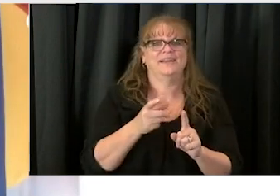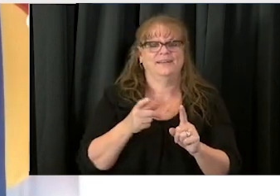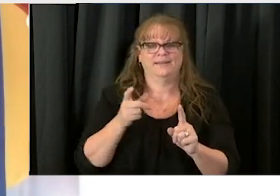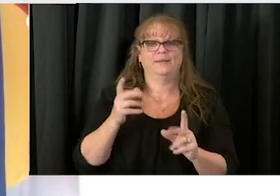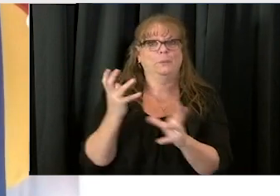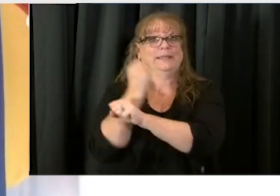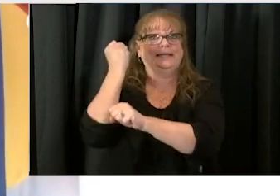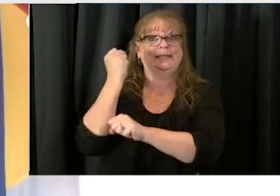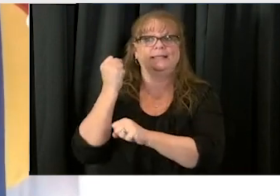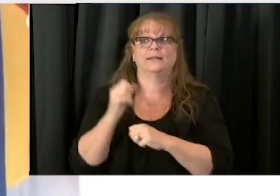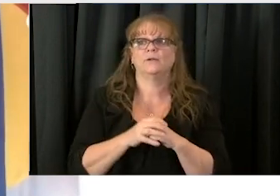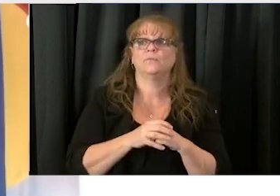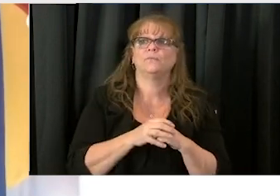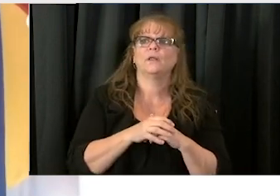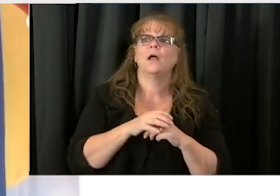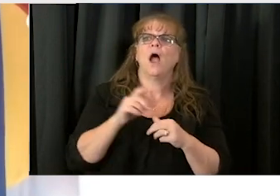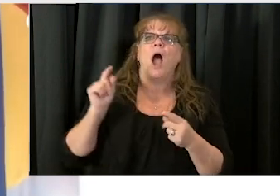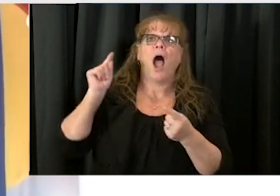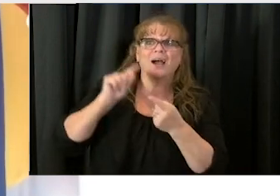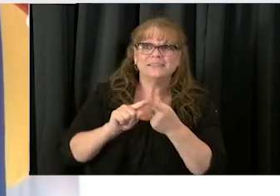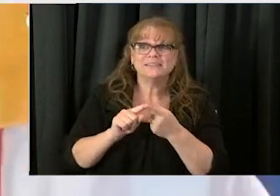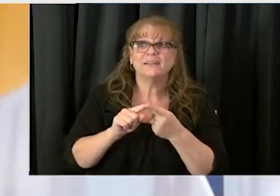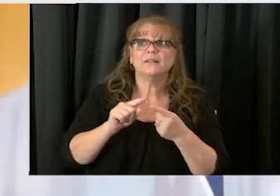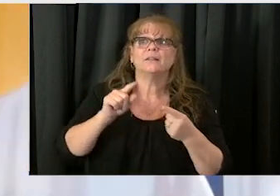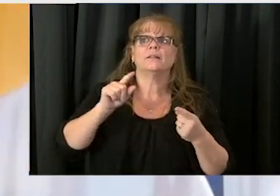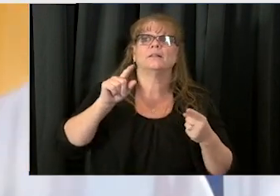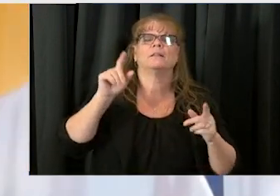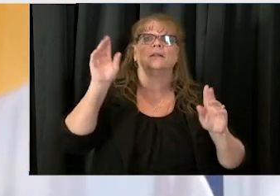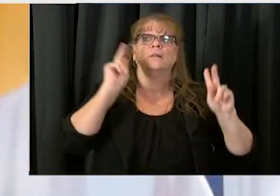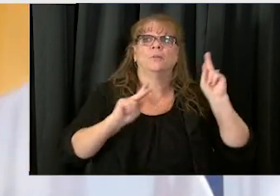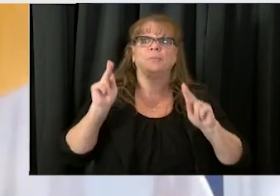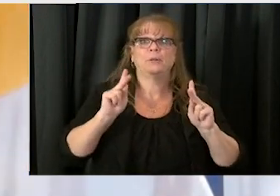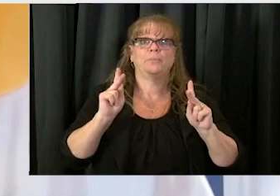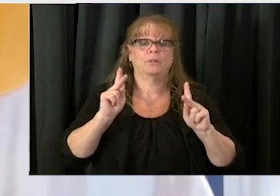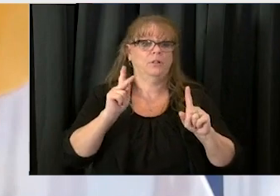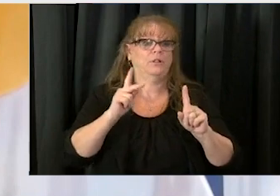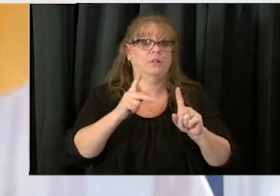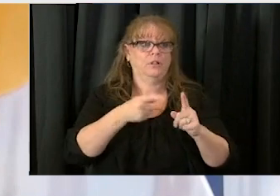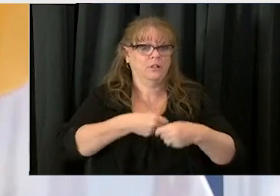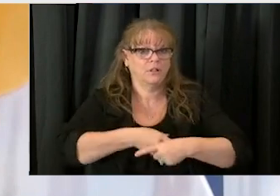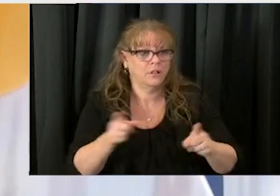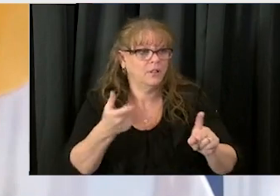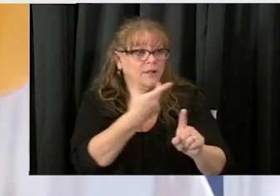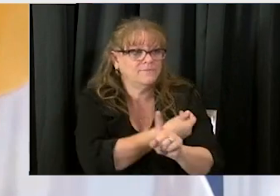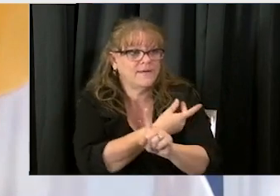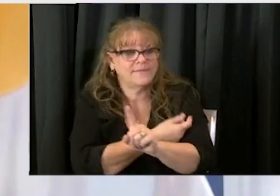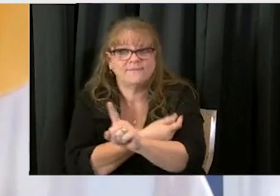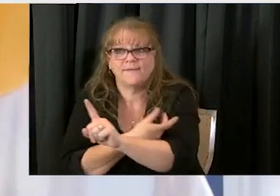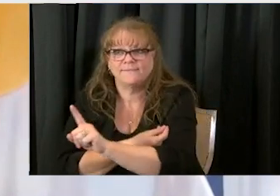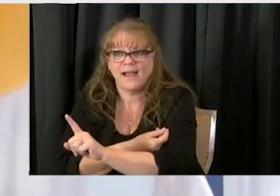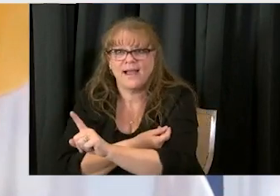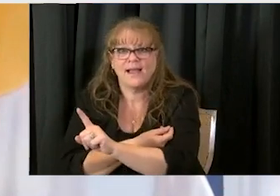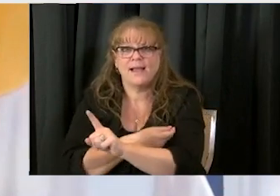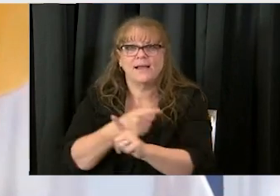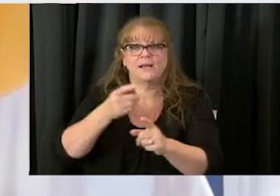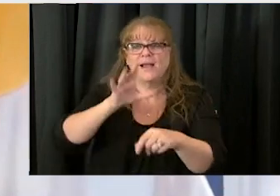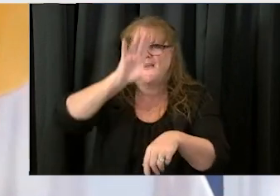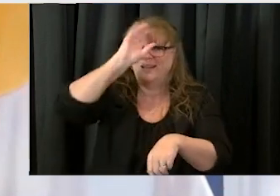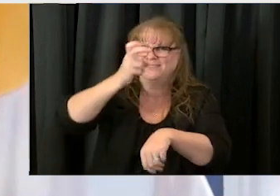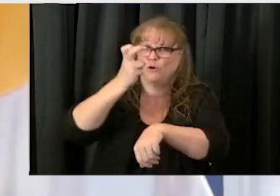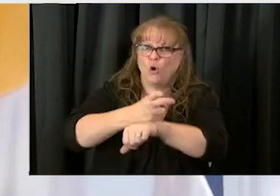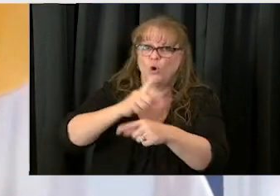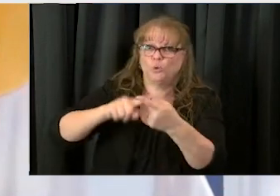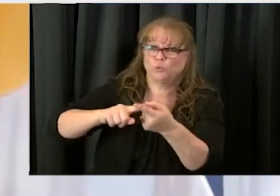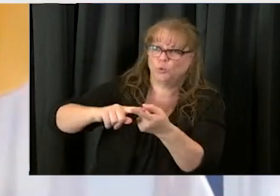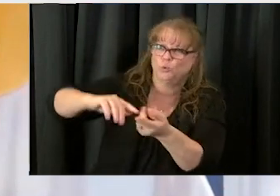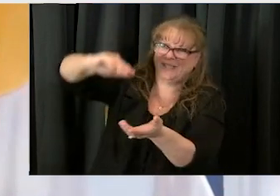even more to prevent loss of life and further spread of the virus. We need to wear a mask whenever we're out around others, stay at